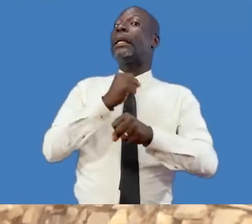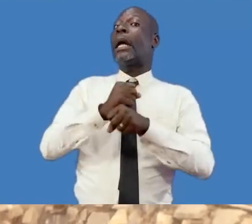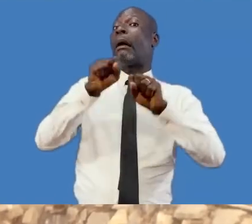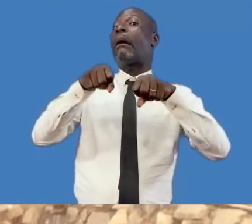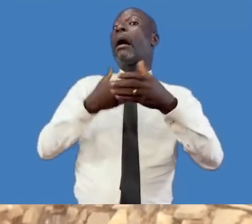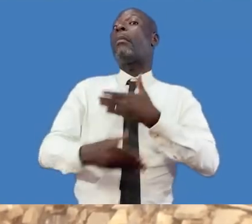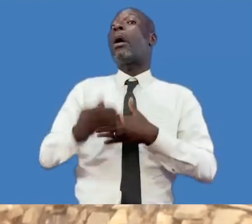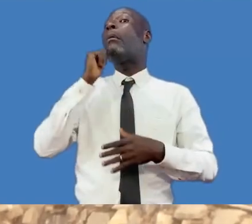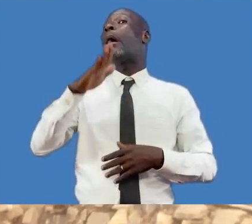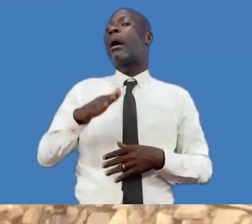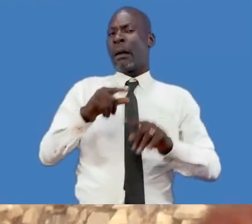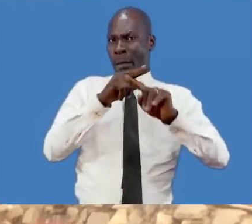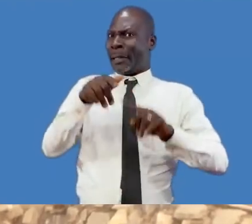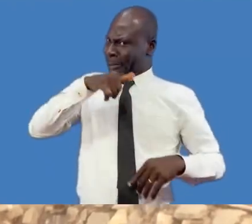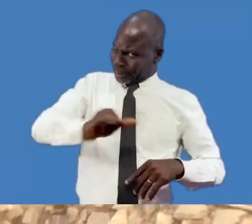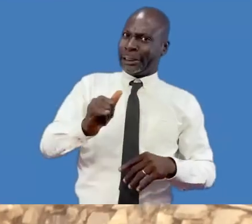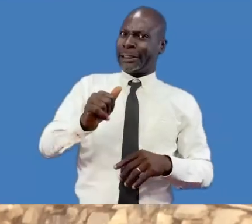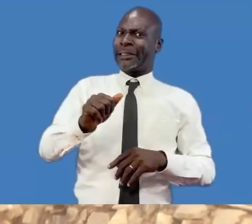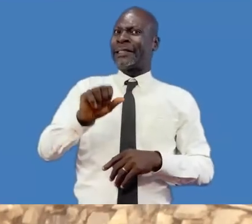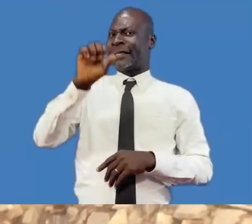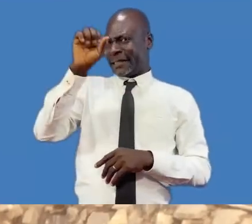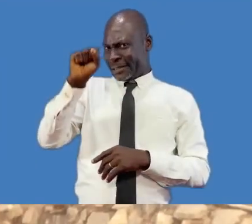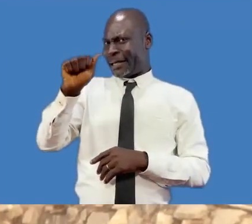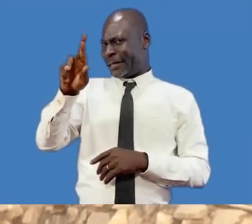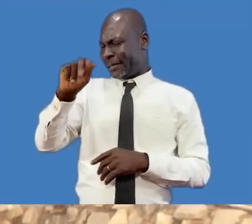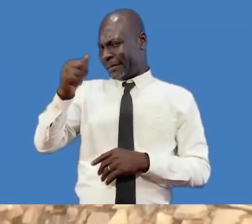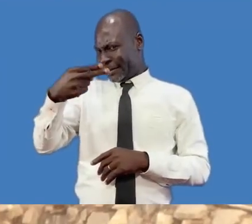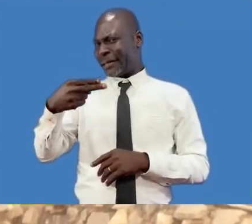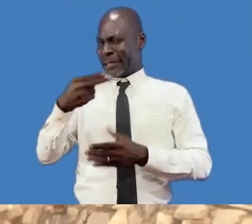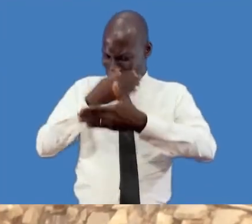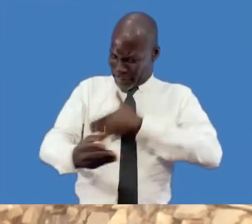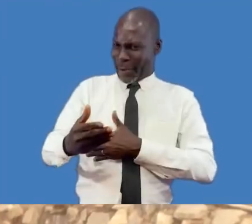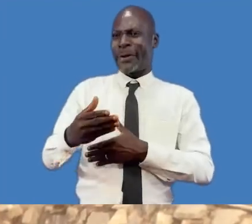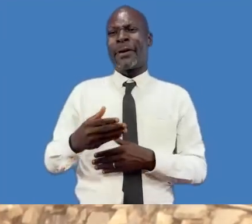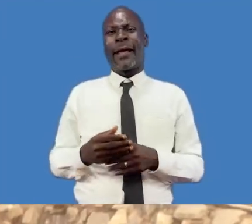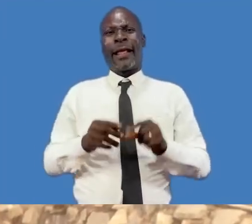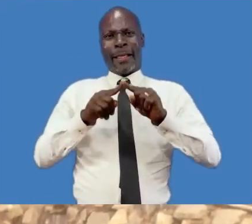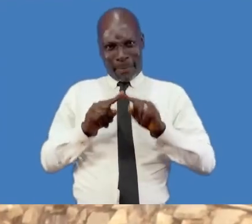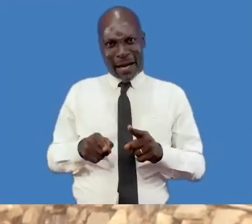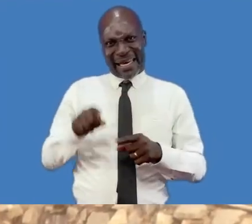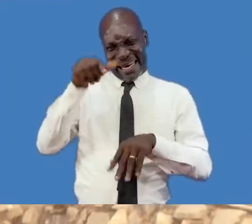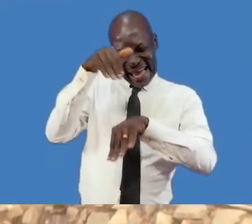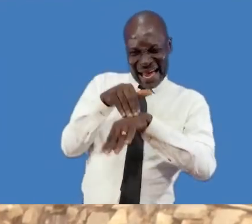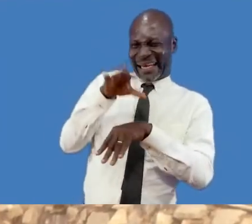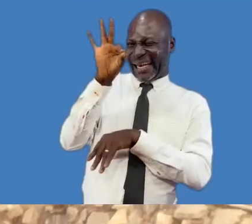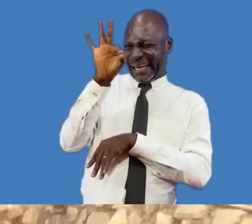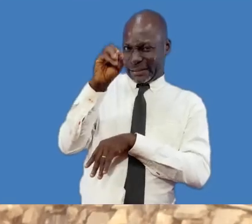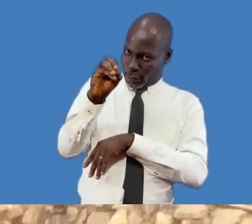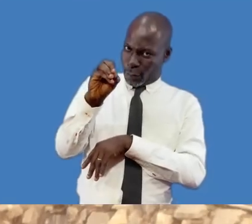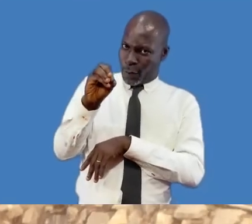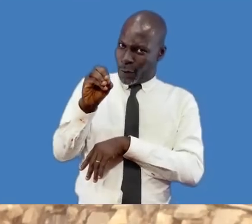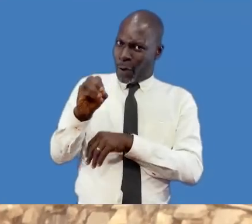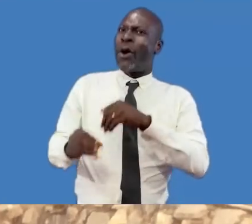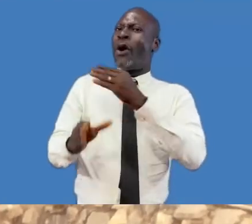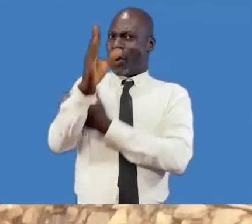But granted, sa sabe na ye kasa na nipa edi emfie bebre eche. Nanso at 90, no